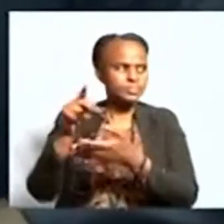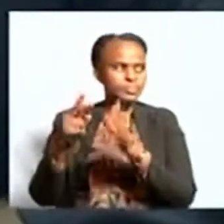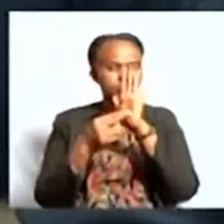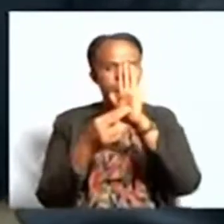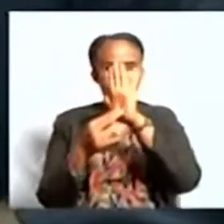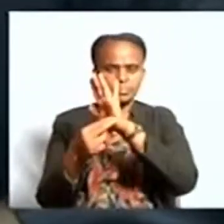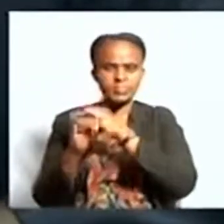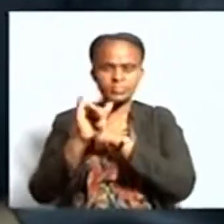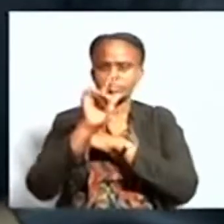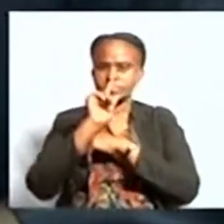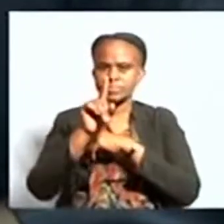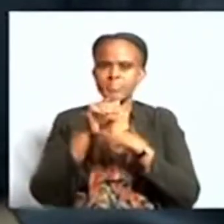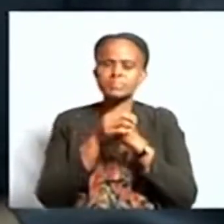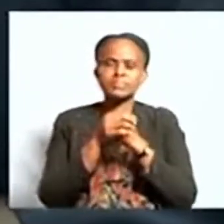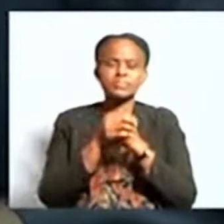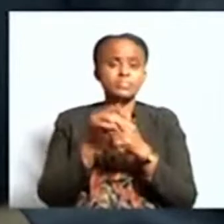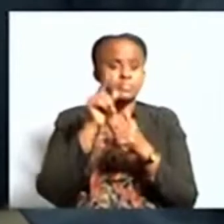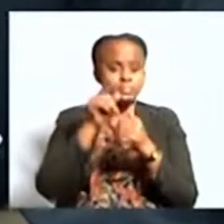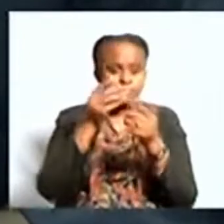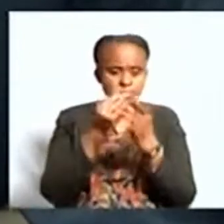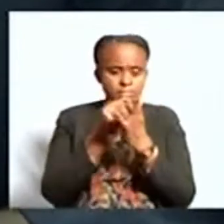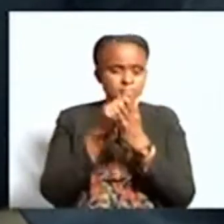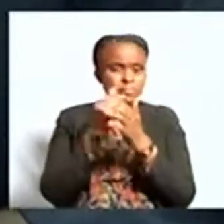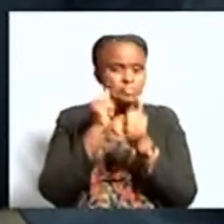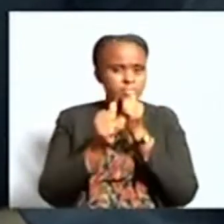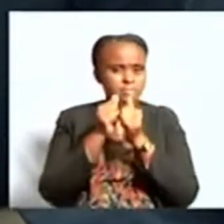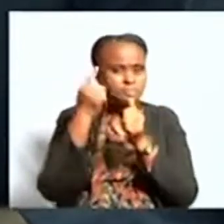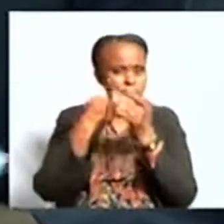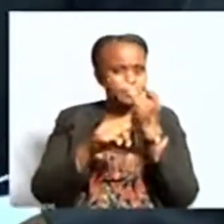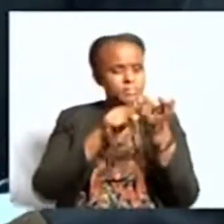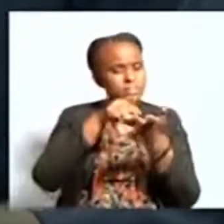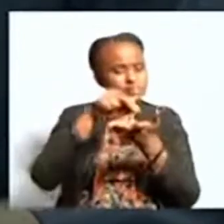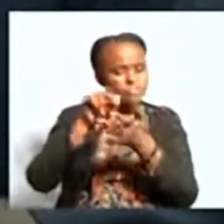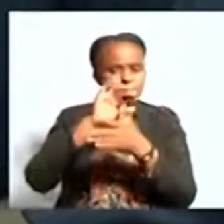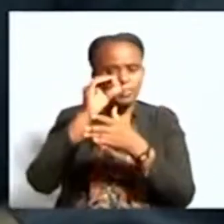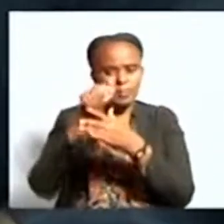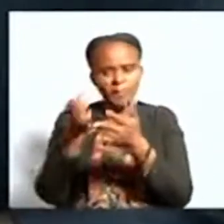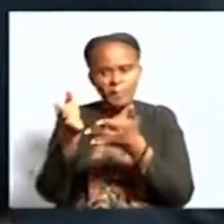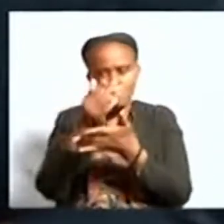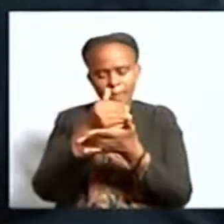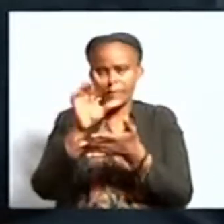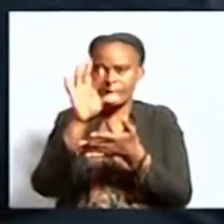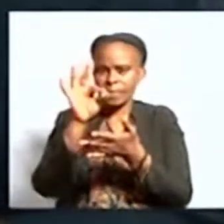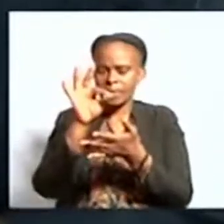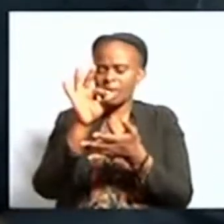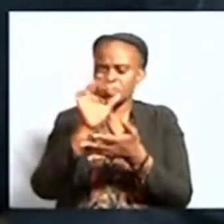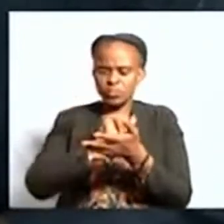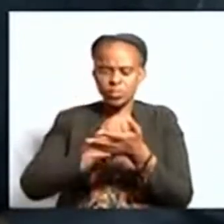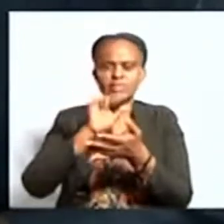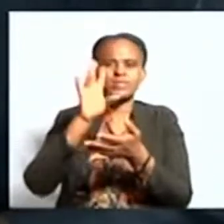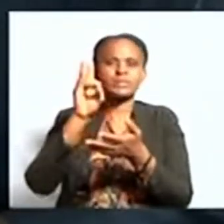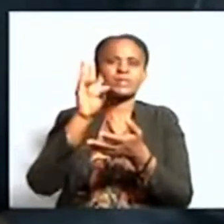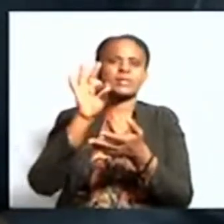that the amount that was remitted was, or recovered was,